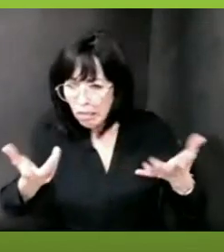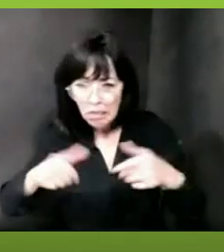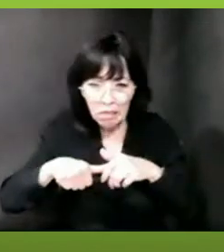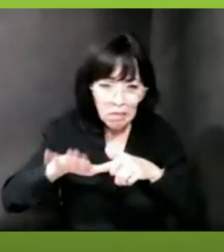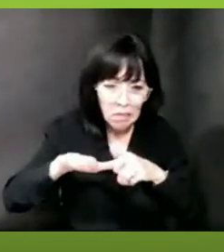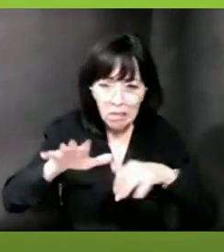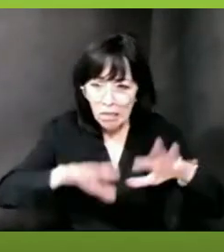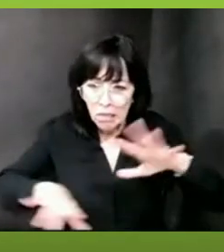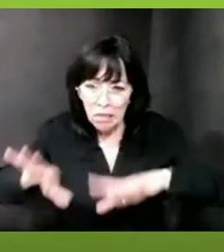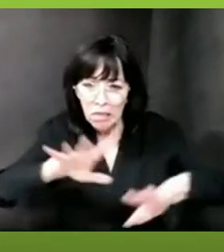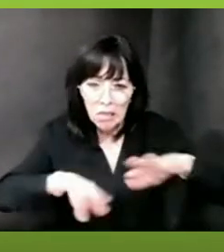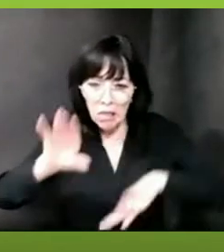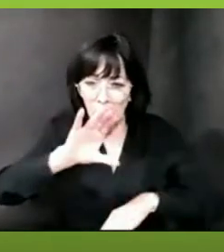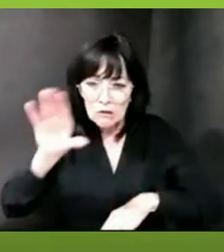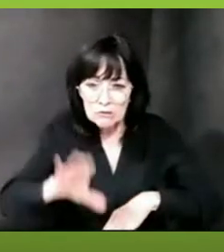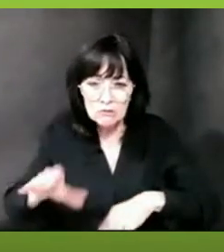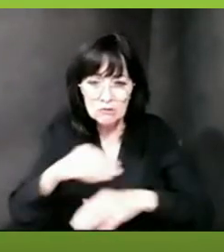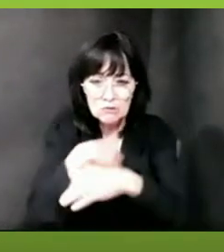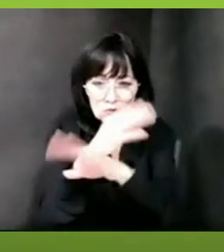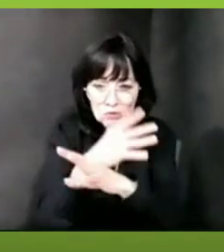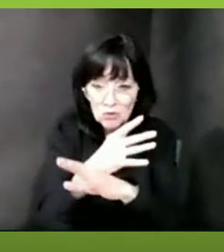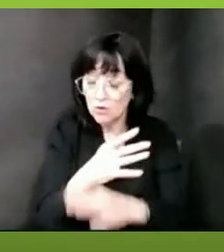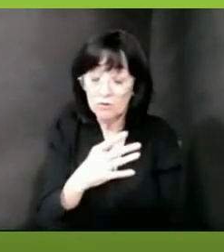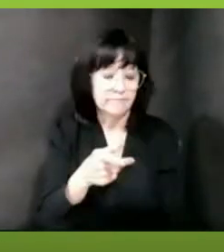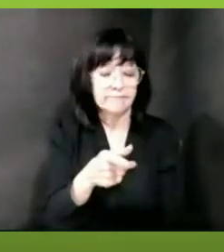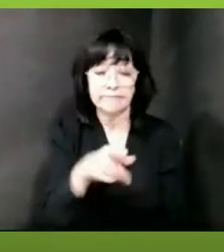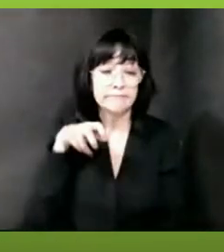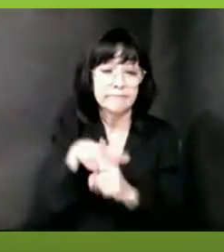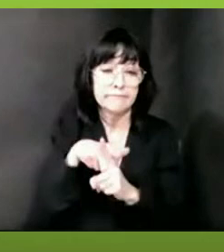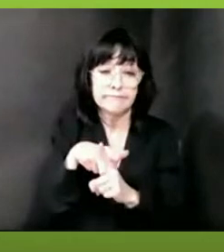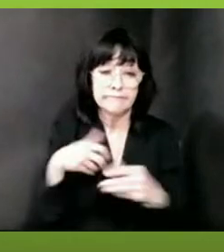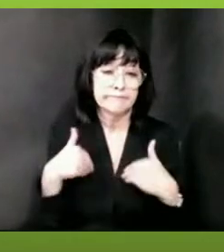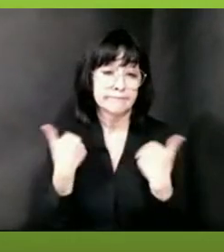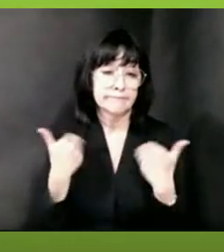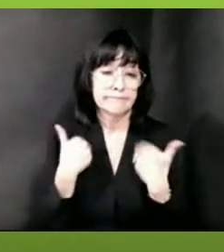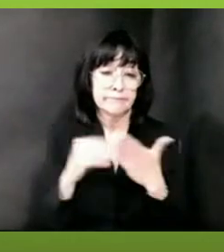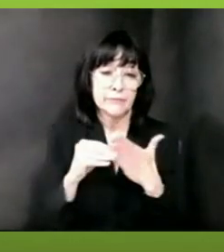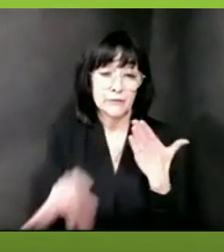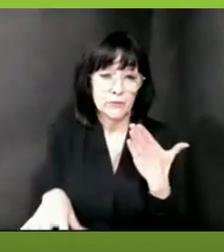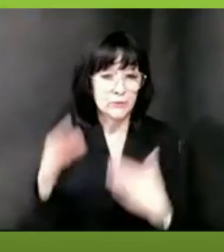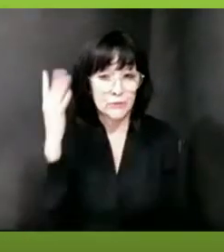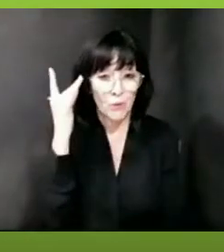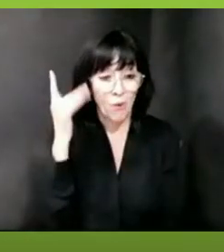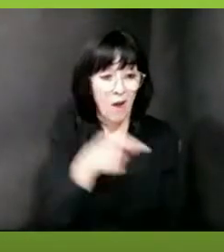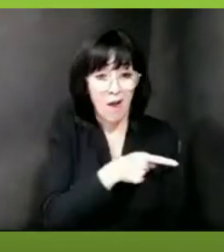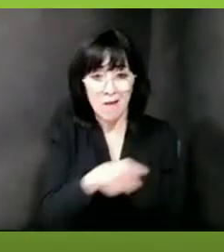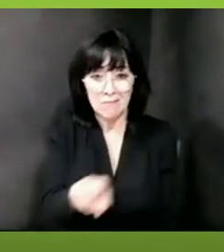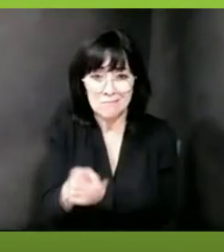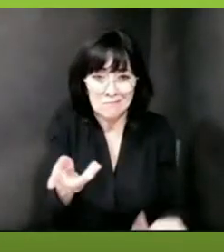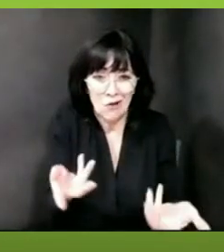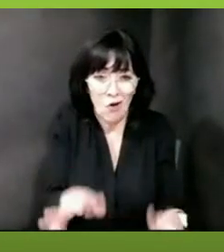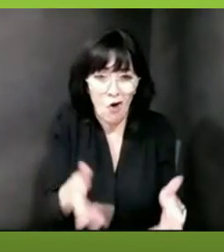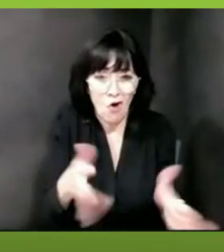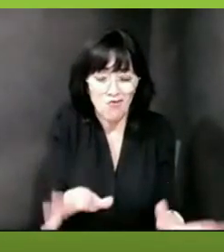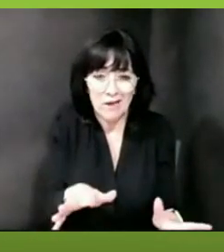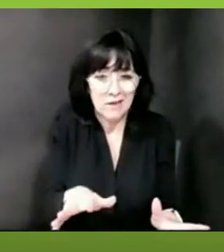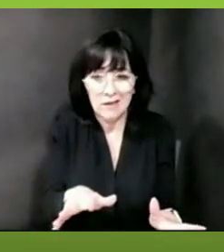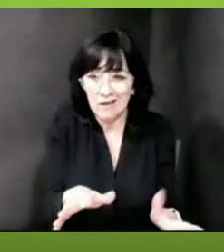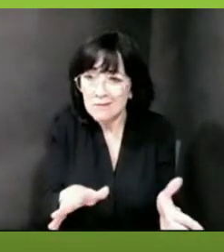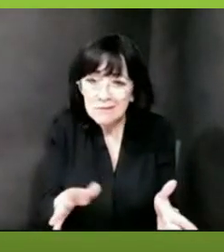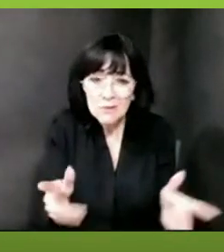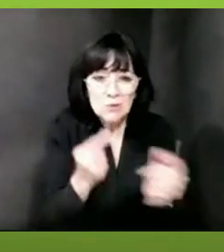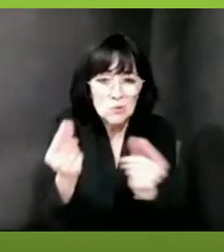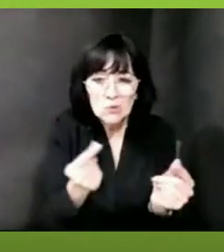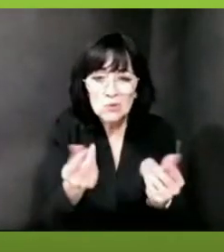clubs. I know even sport events have been done over Zoom. They've done almost the impossible,